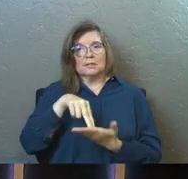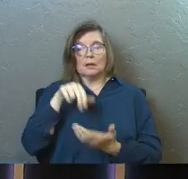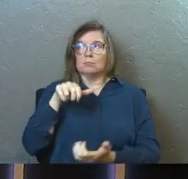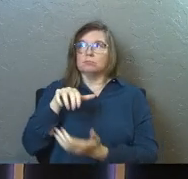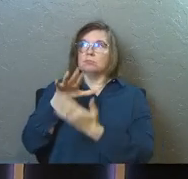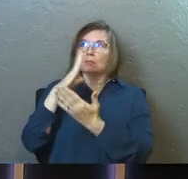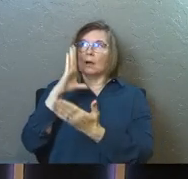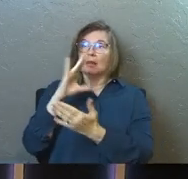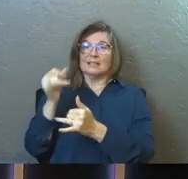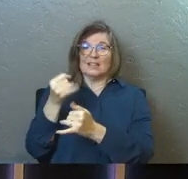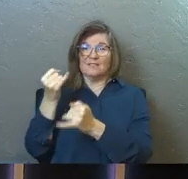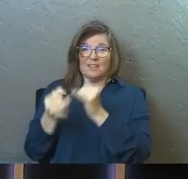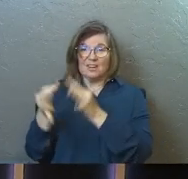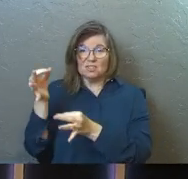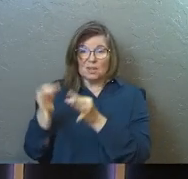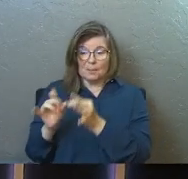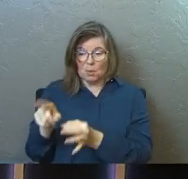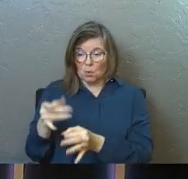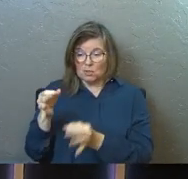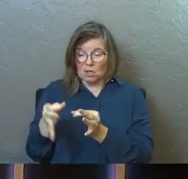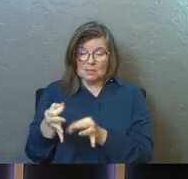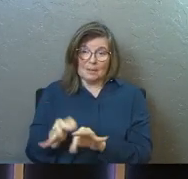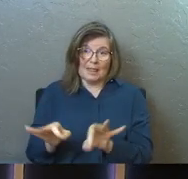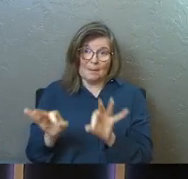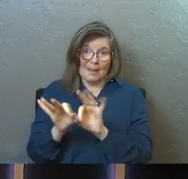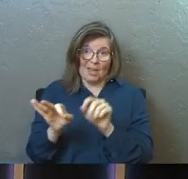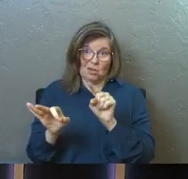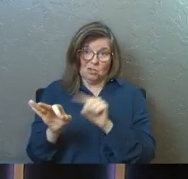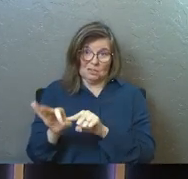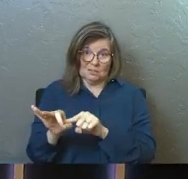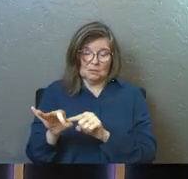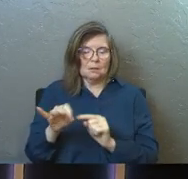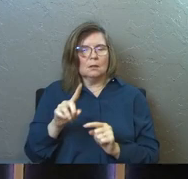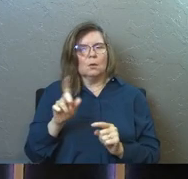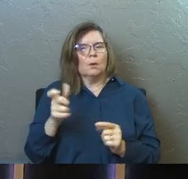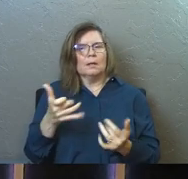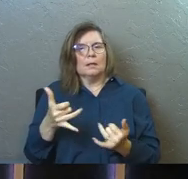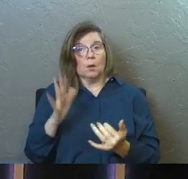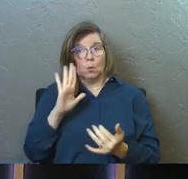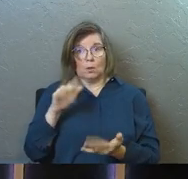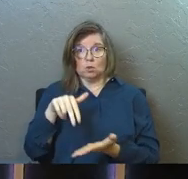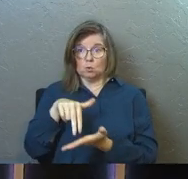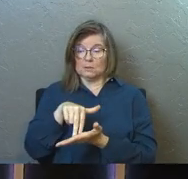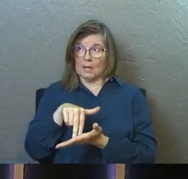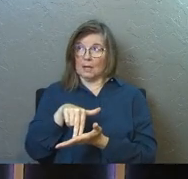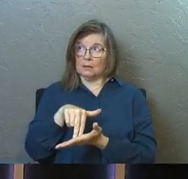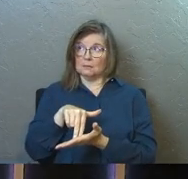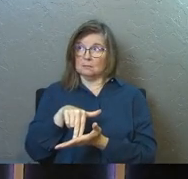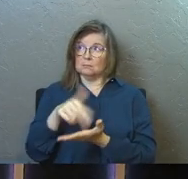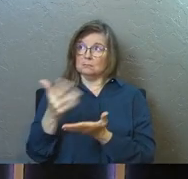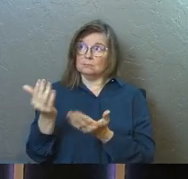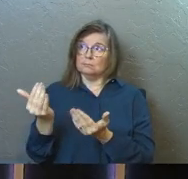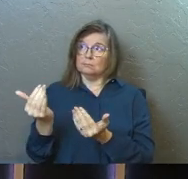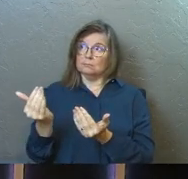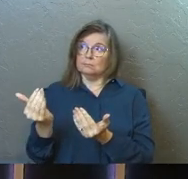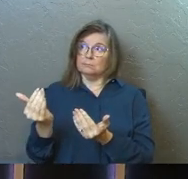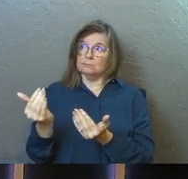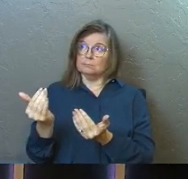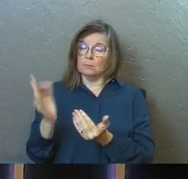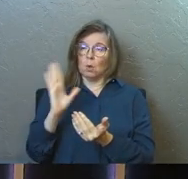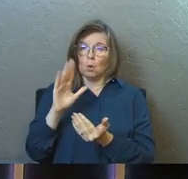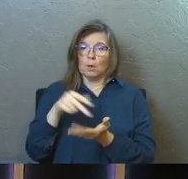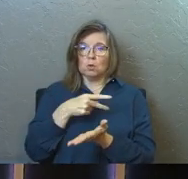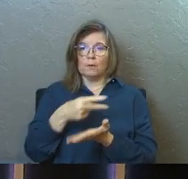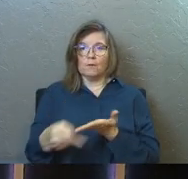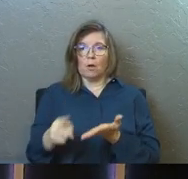standing before God and it's the final judgment. It's the only judgment that matters. The question is, will you stand there? Will you stand